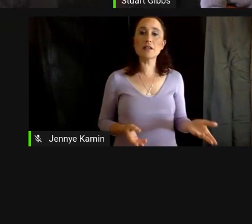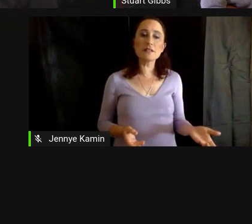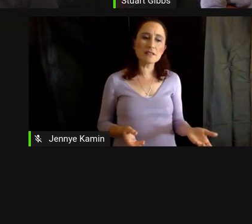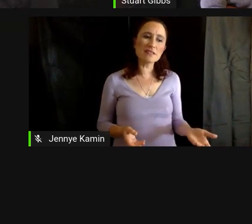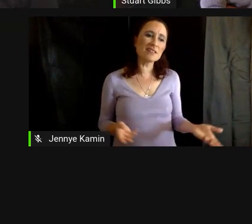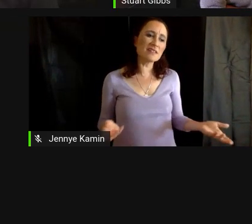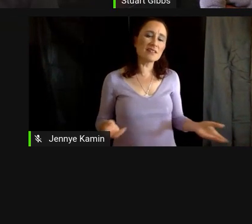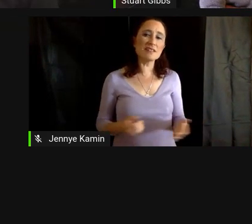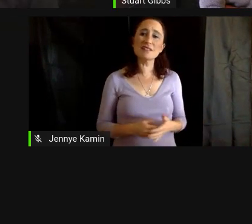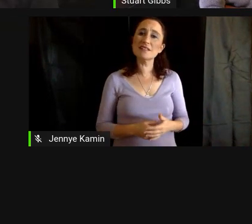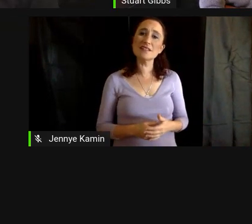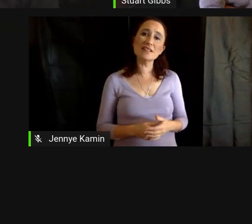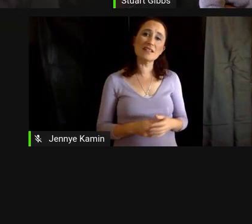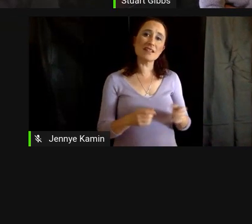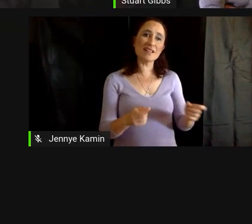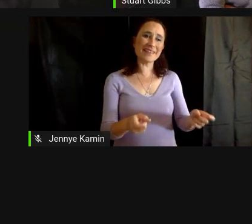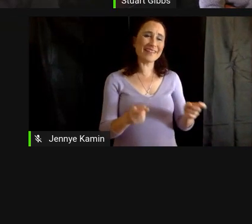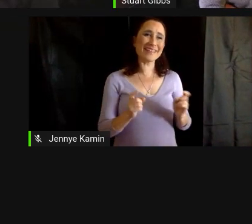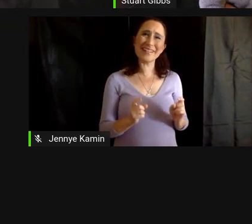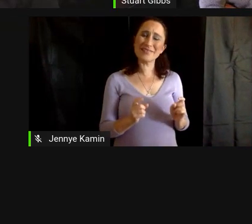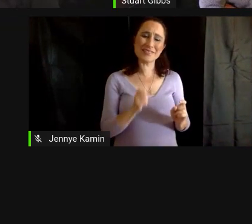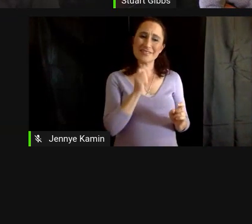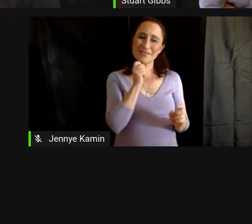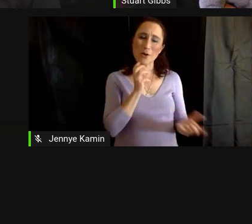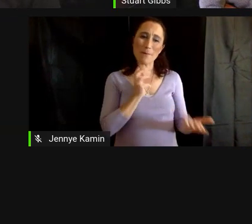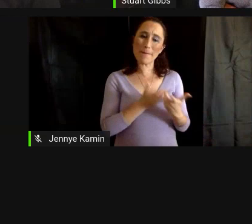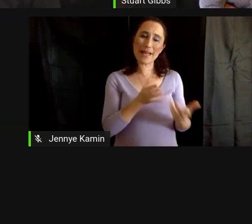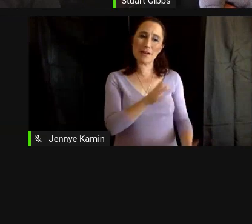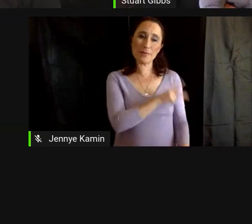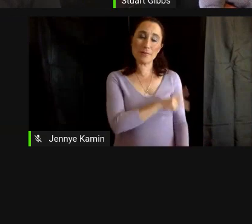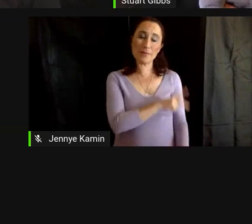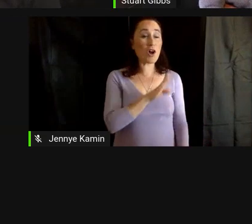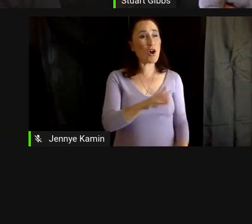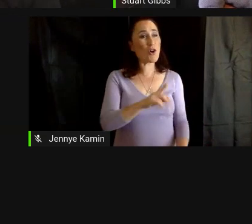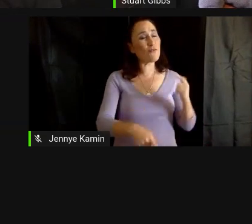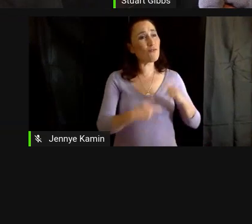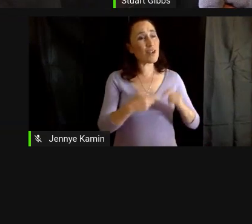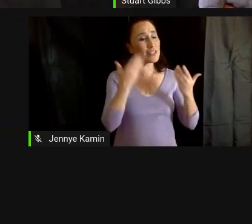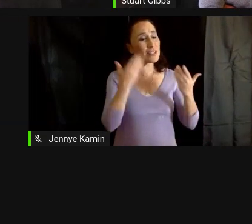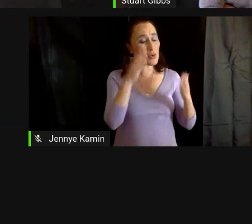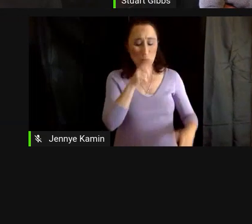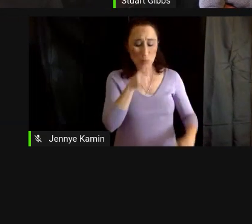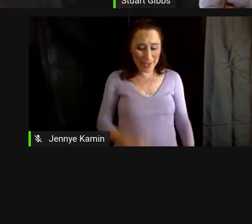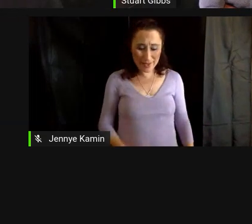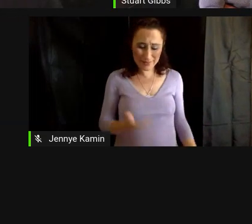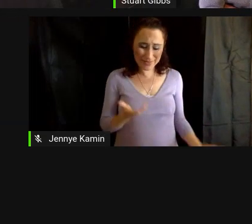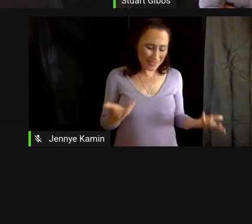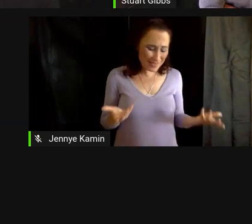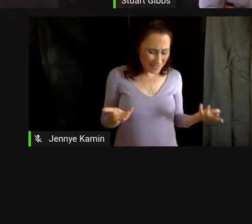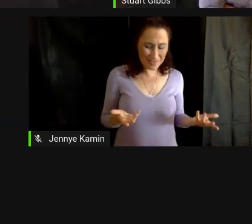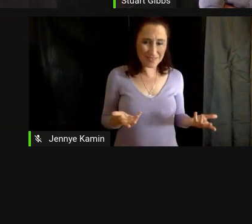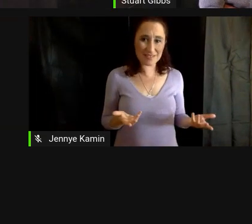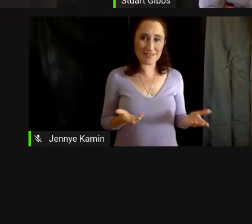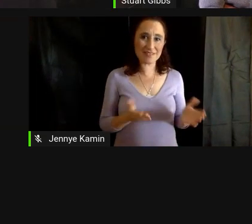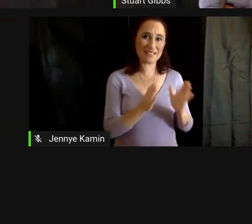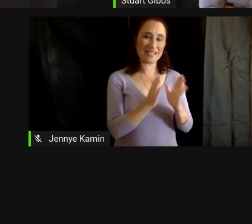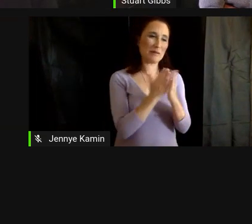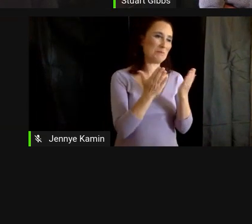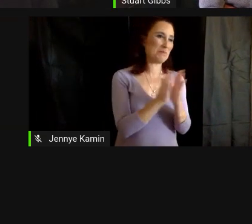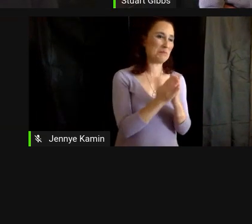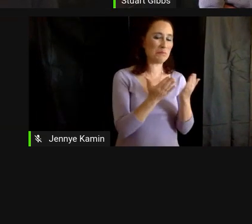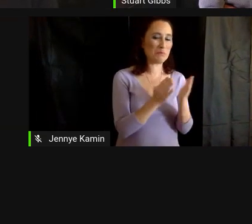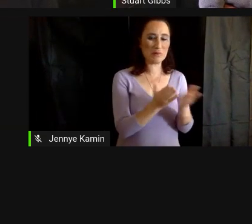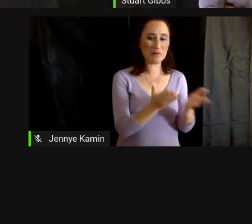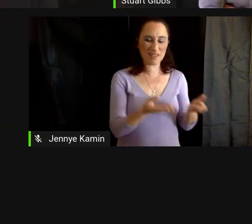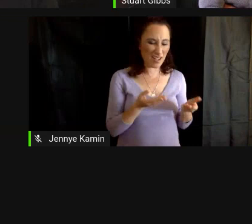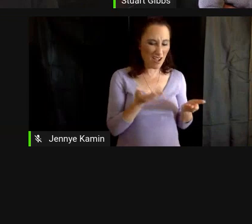nothing, none of these presents really know her. They don't get, it's as if her friends don't really know her. And like there's like a book of something that she's